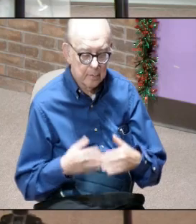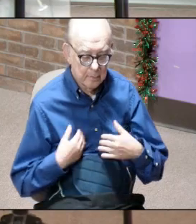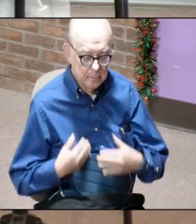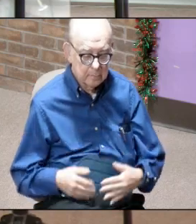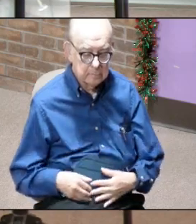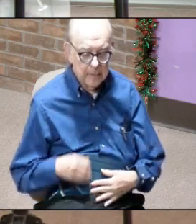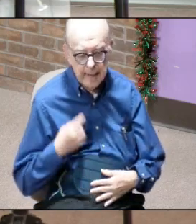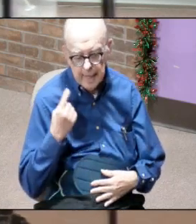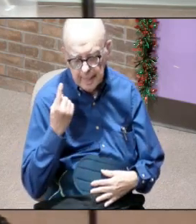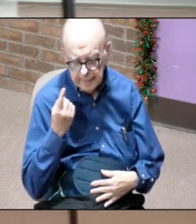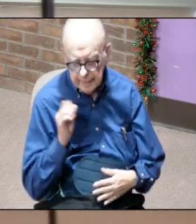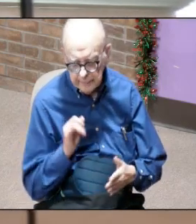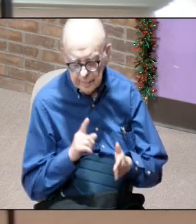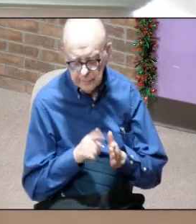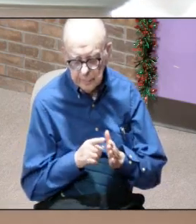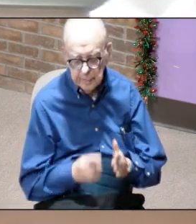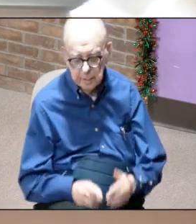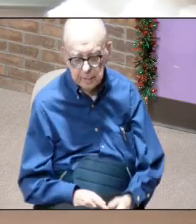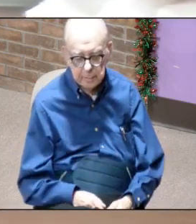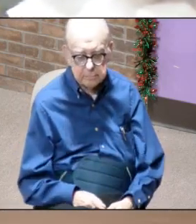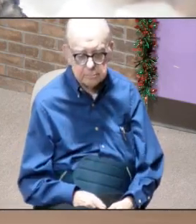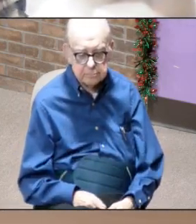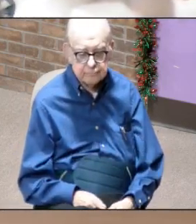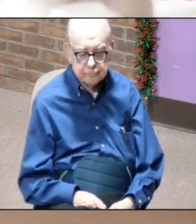But think for a minute.